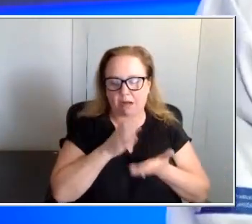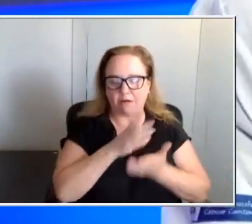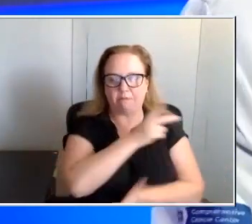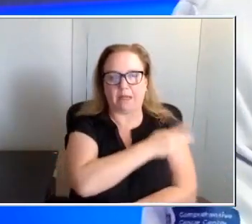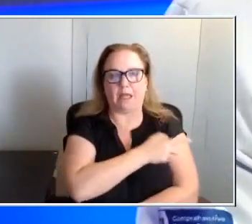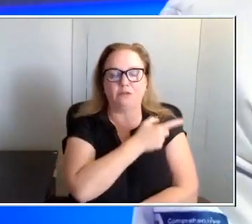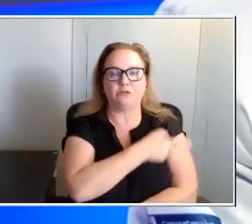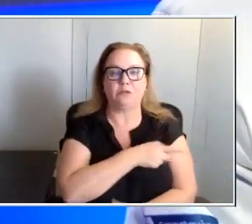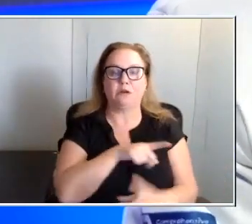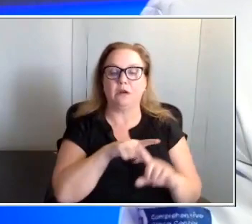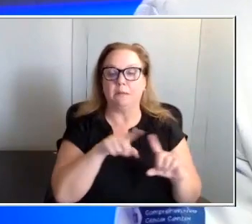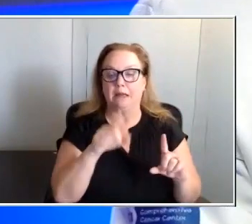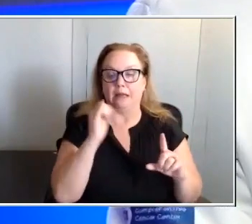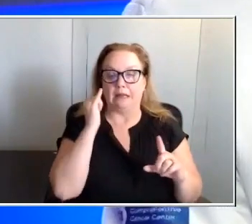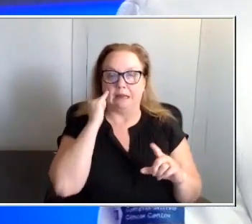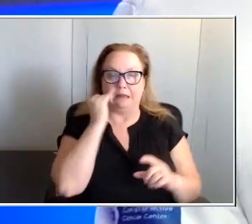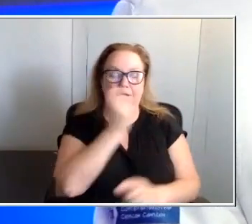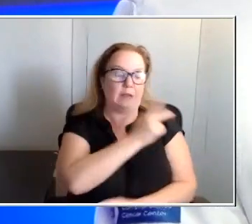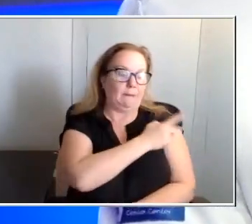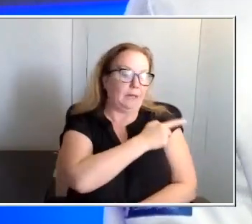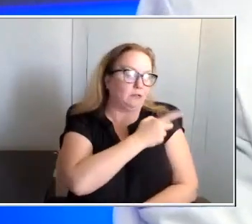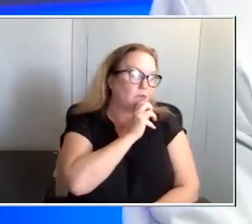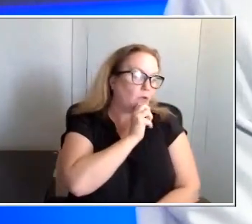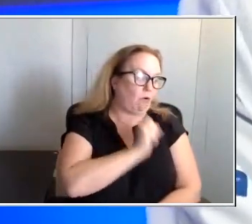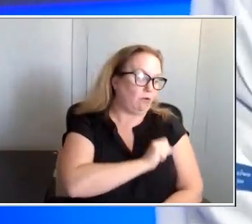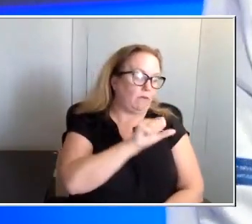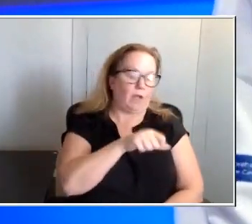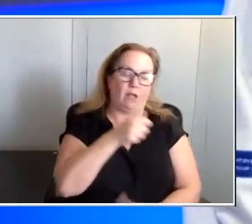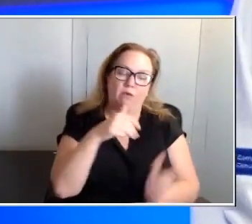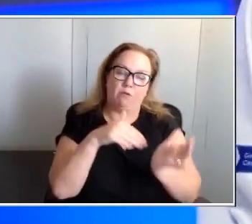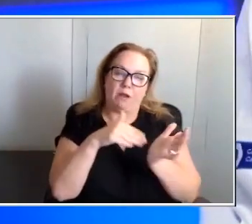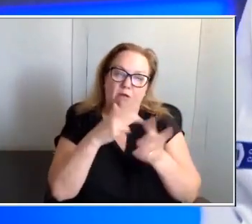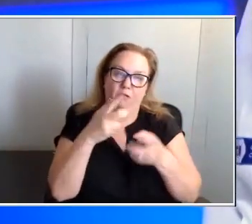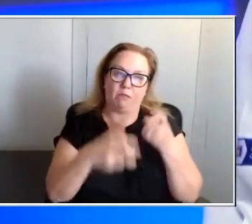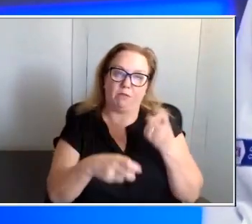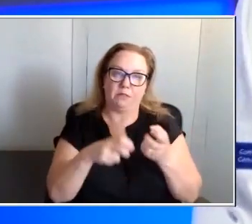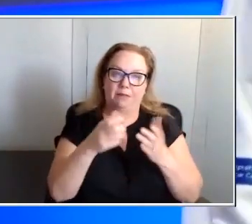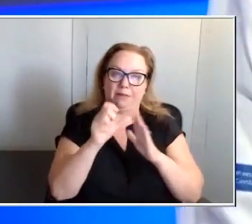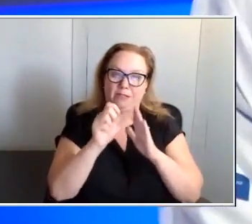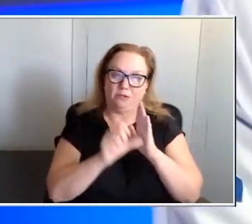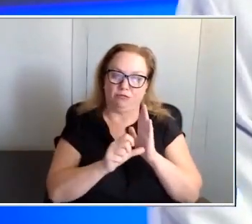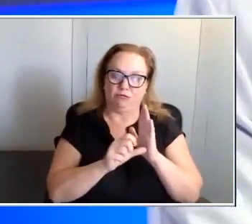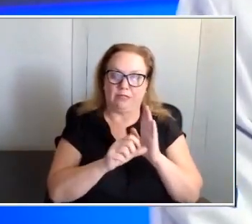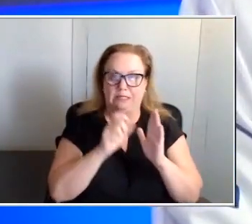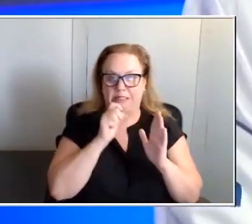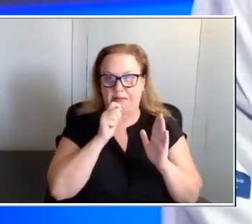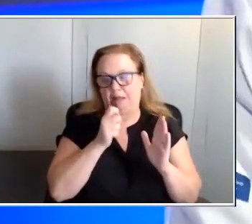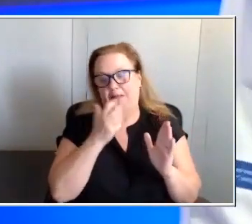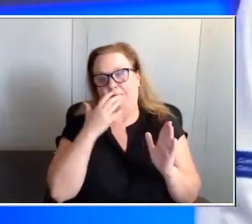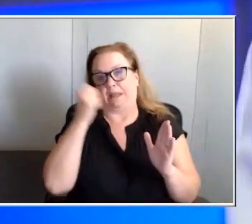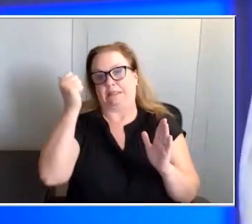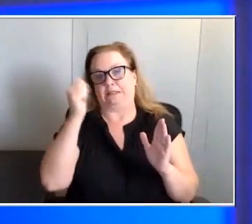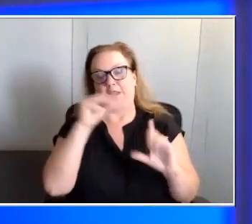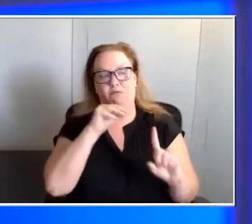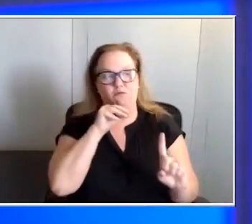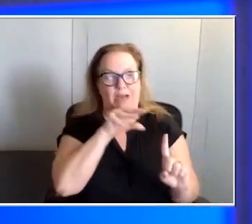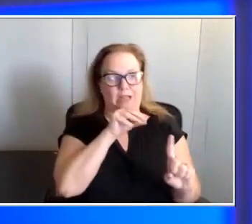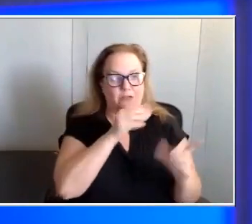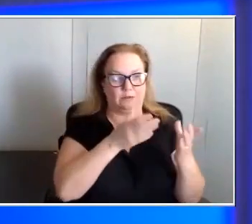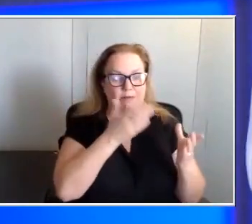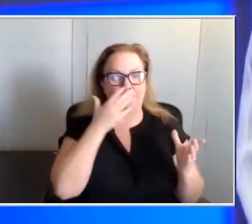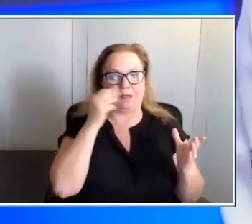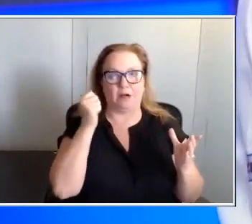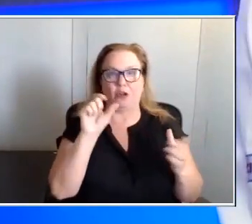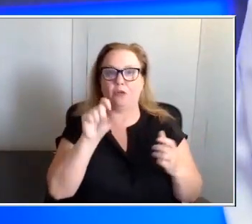patients are older and have other medical problems, maybe surgery is less optimal for them, and then radiation may be better. There are other